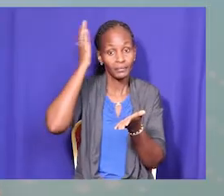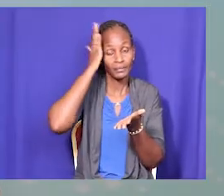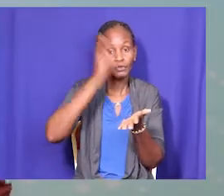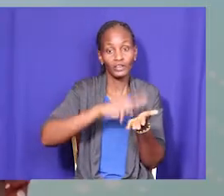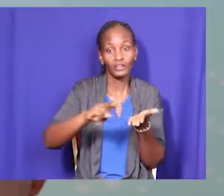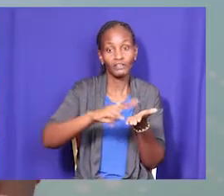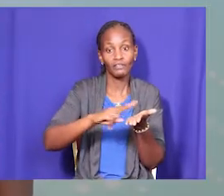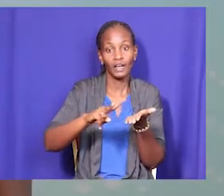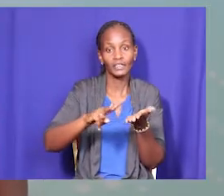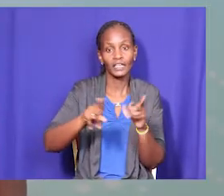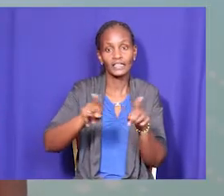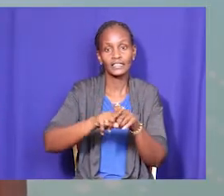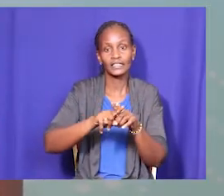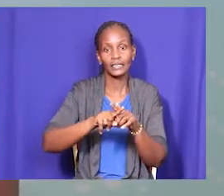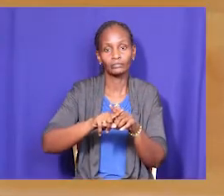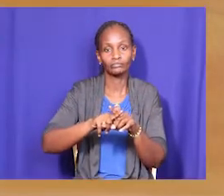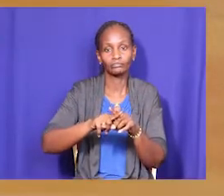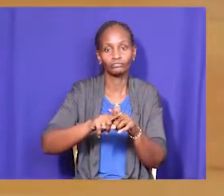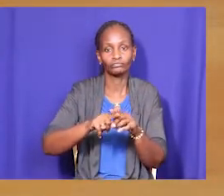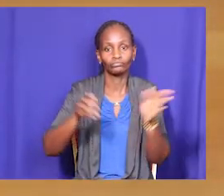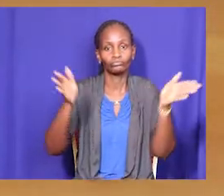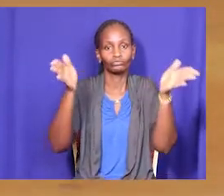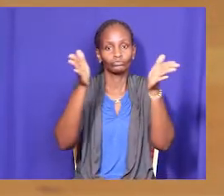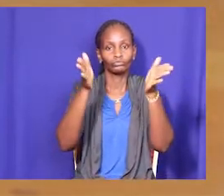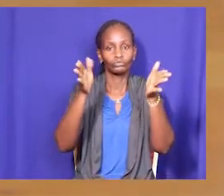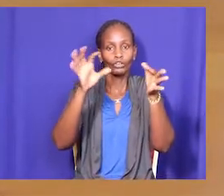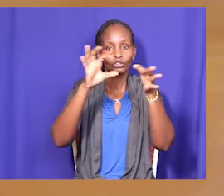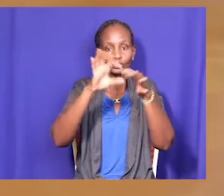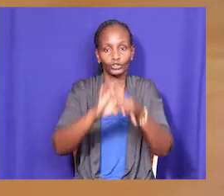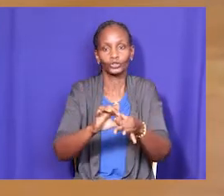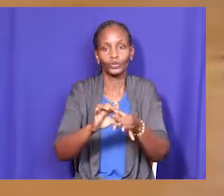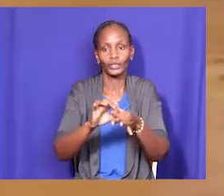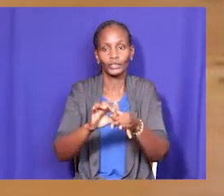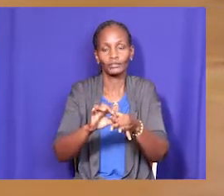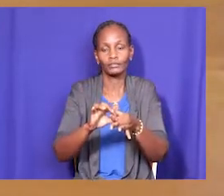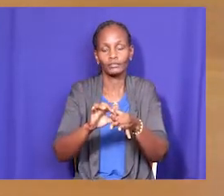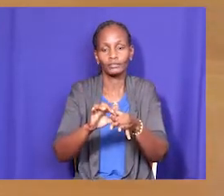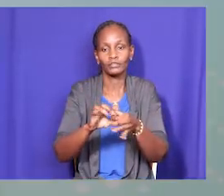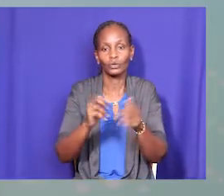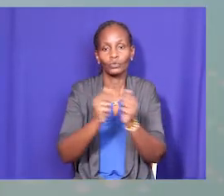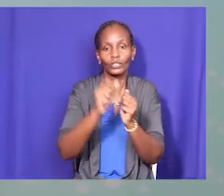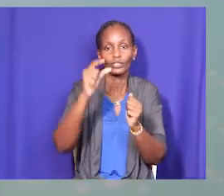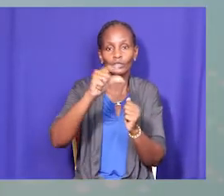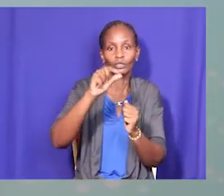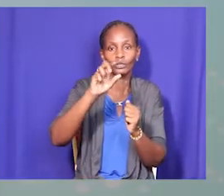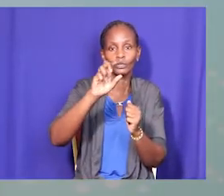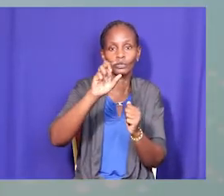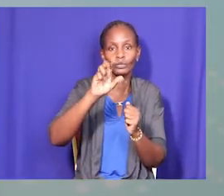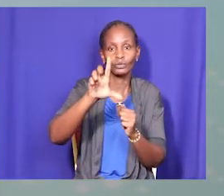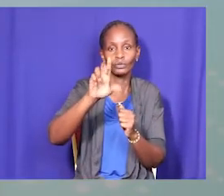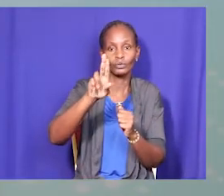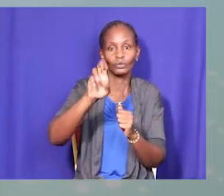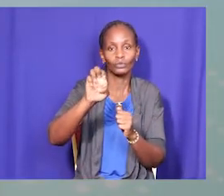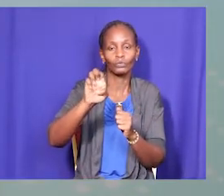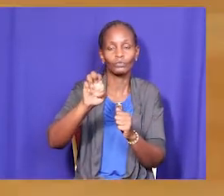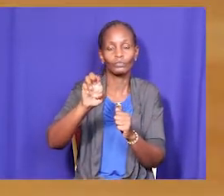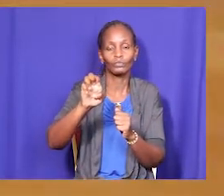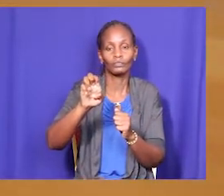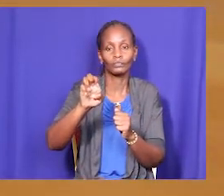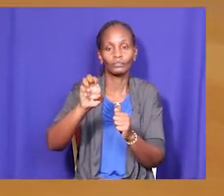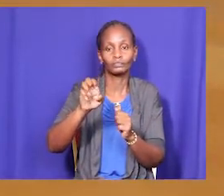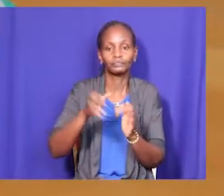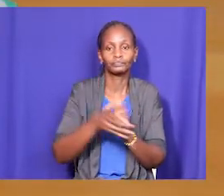and attach it to your plain piece of paper. After that, get